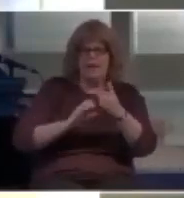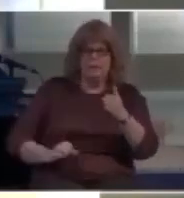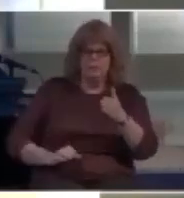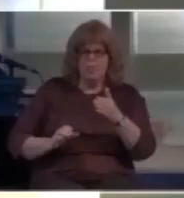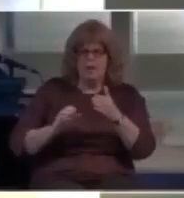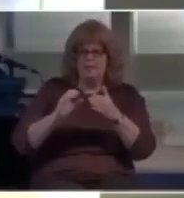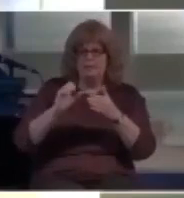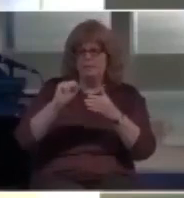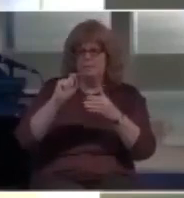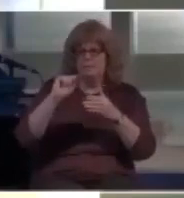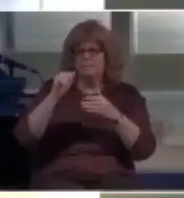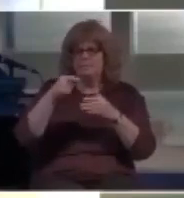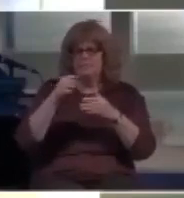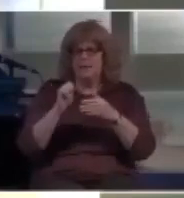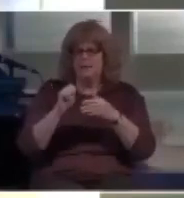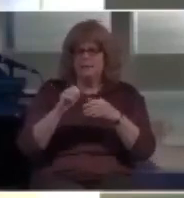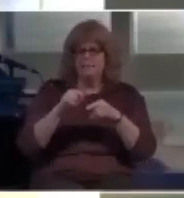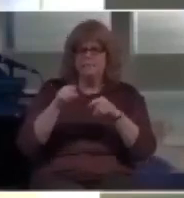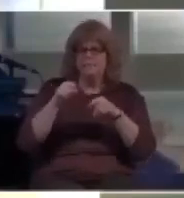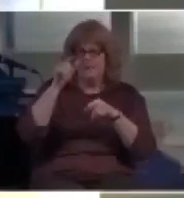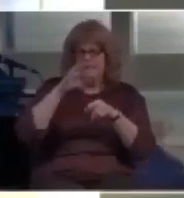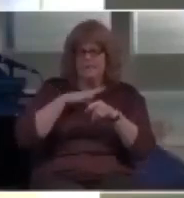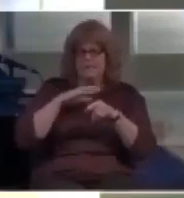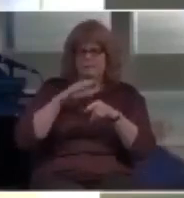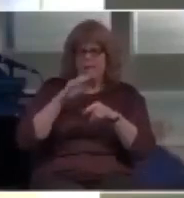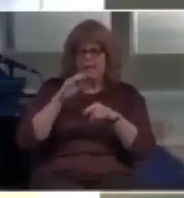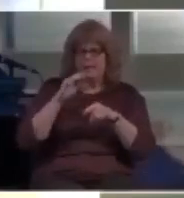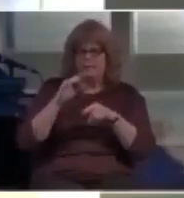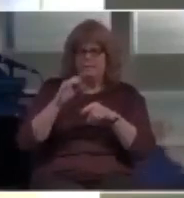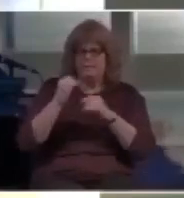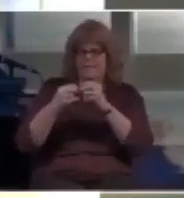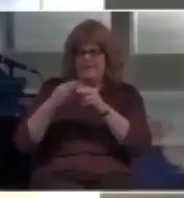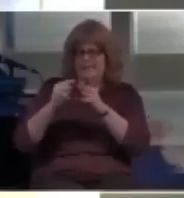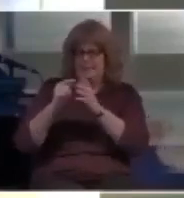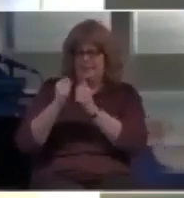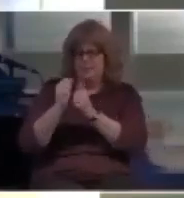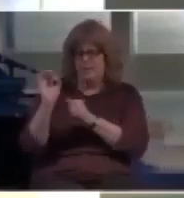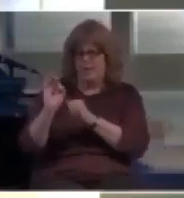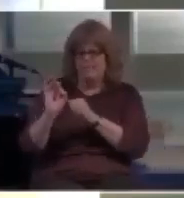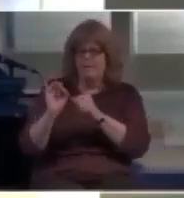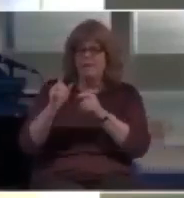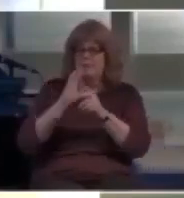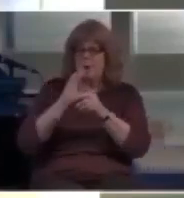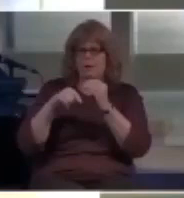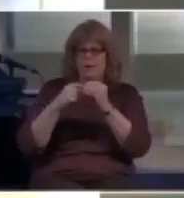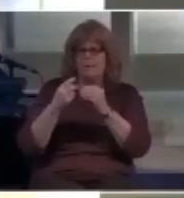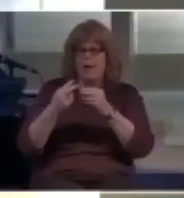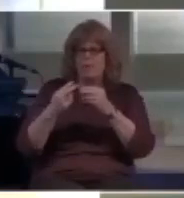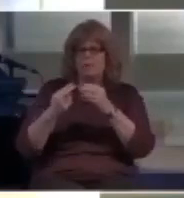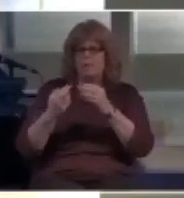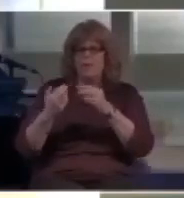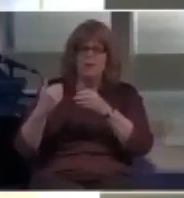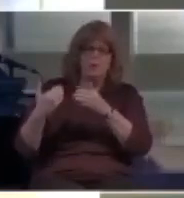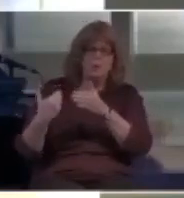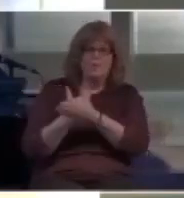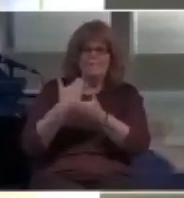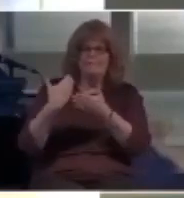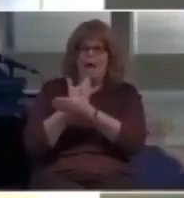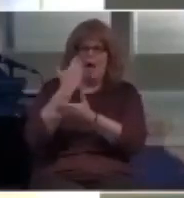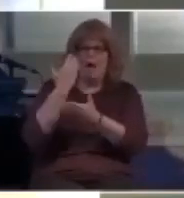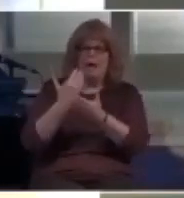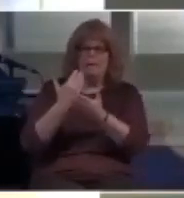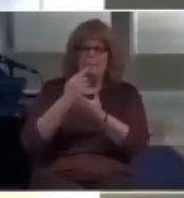so this is Fruchtenbaum's language for a revived Roman Empire, if you will, because the last beast,